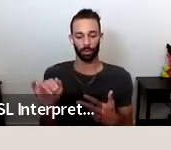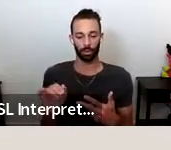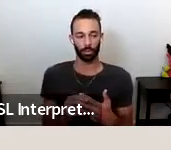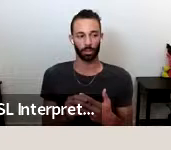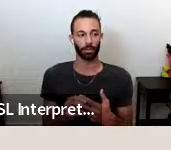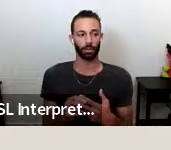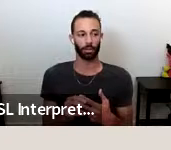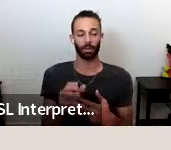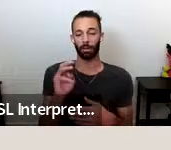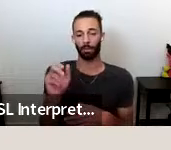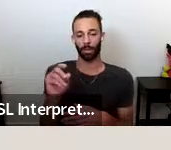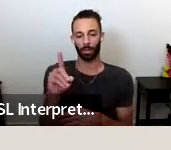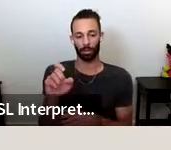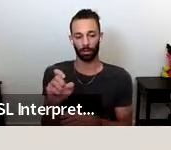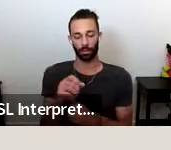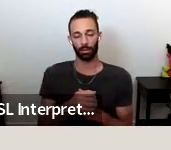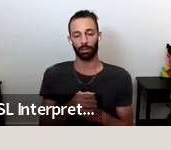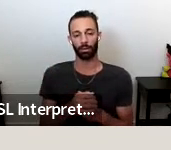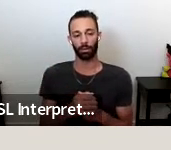Mande,